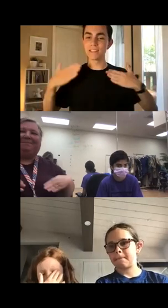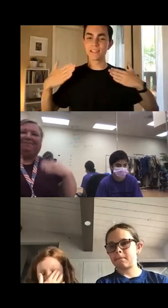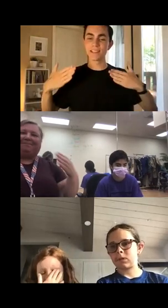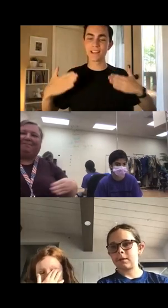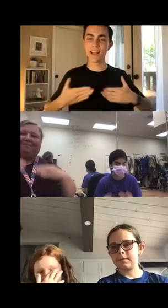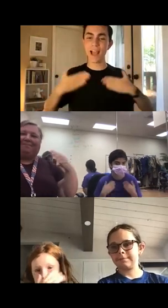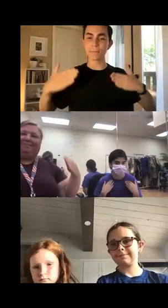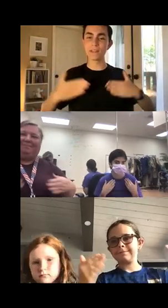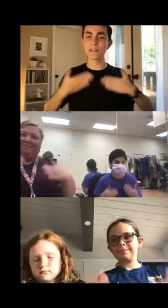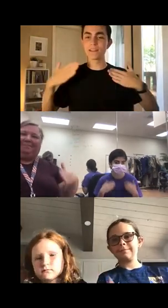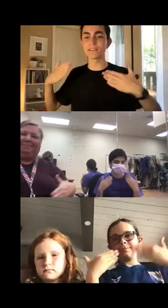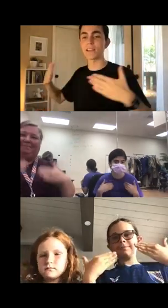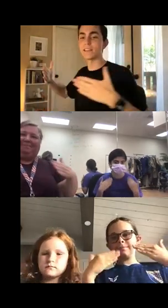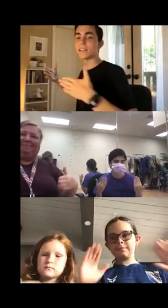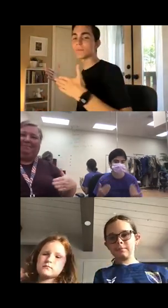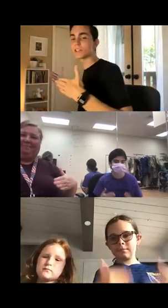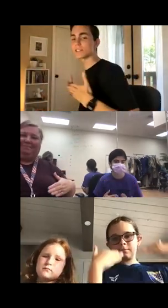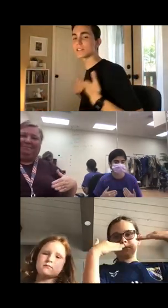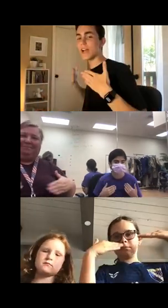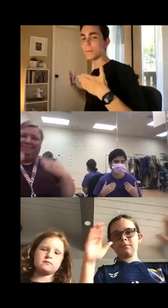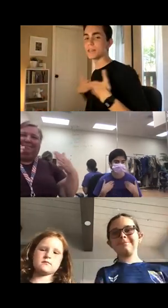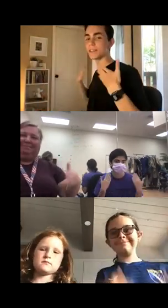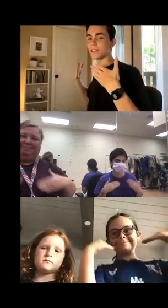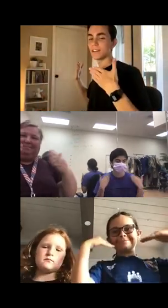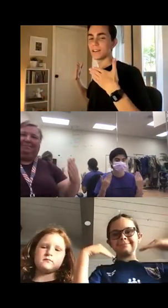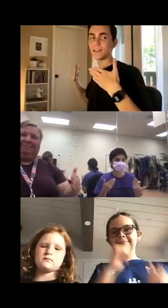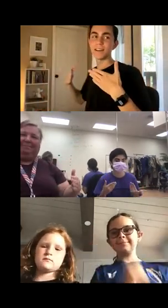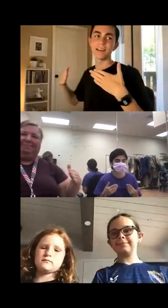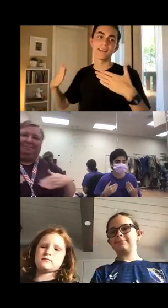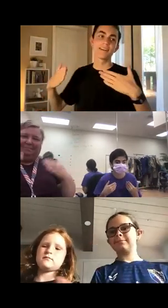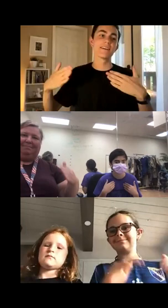Happy. Happy. That is hitting my chest there. Happy.